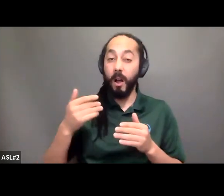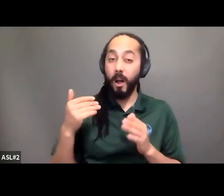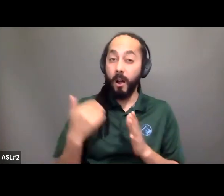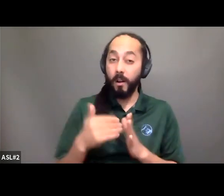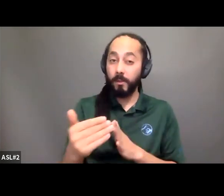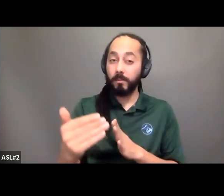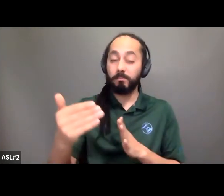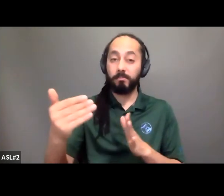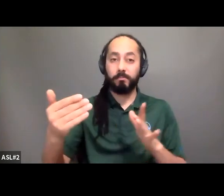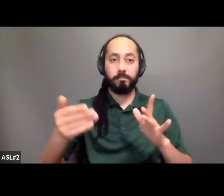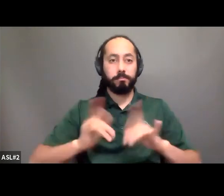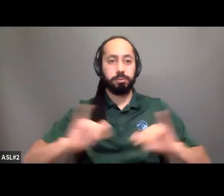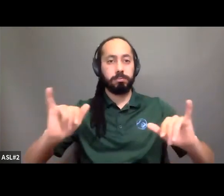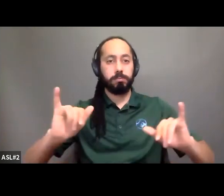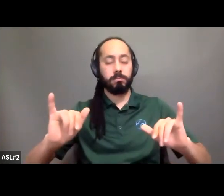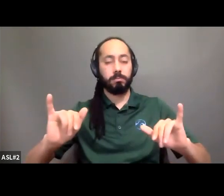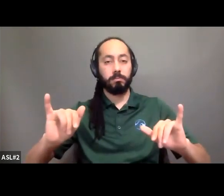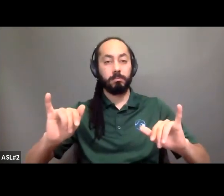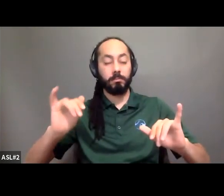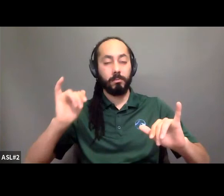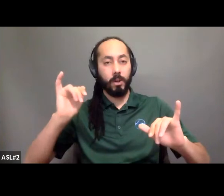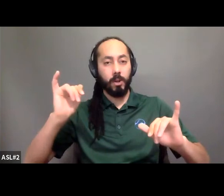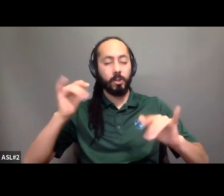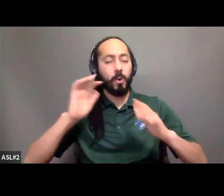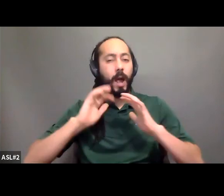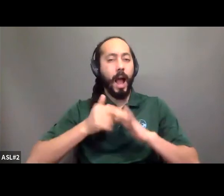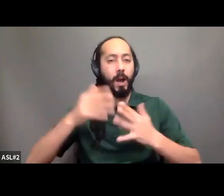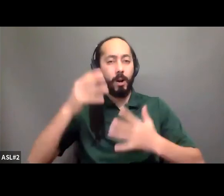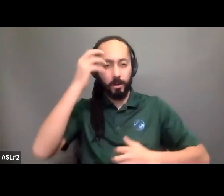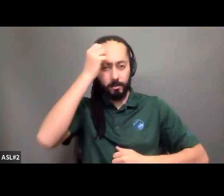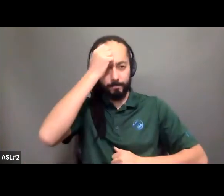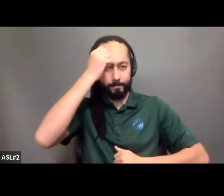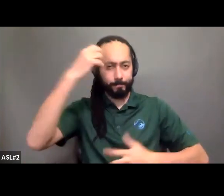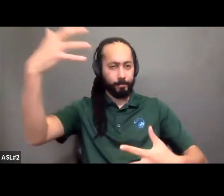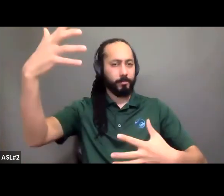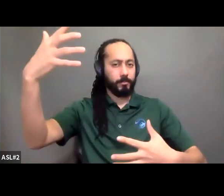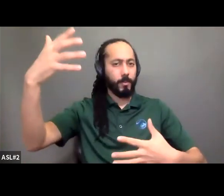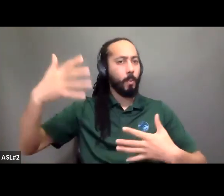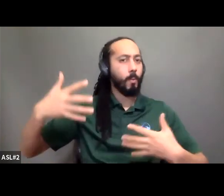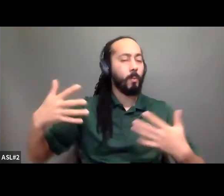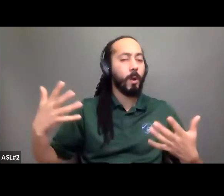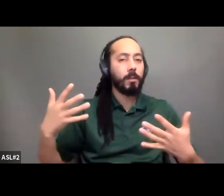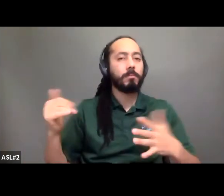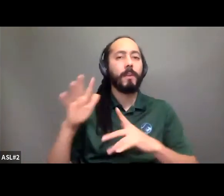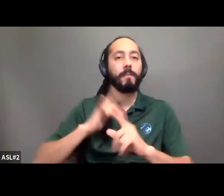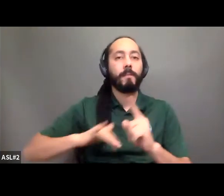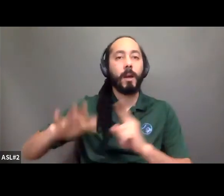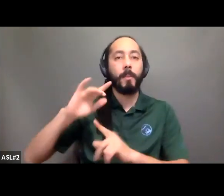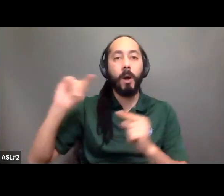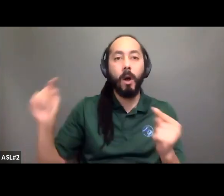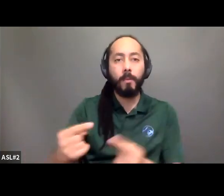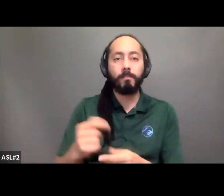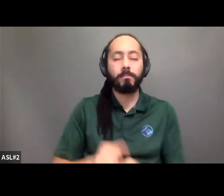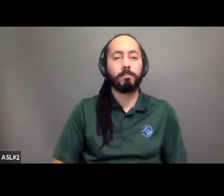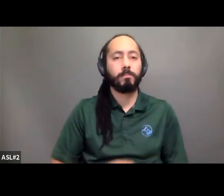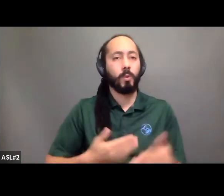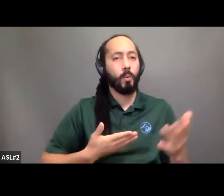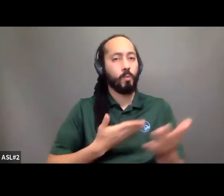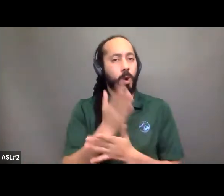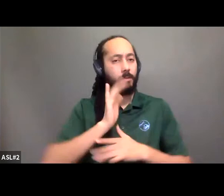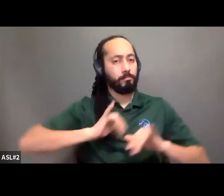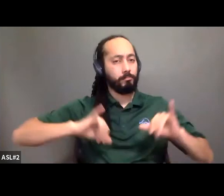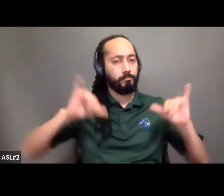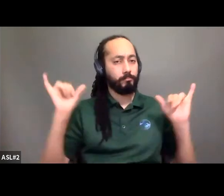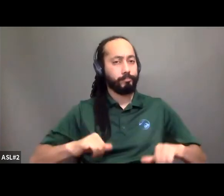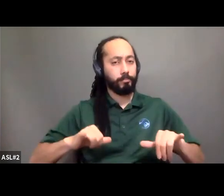Decolonization, against environmental harms, for the right to stay put and the right